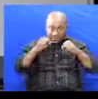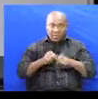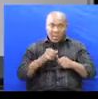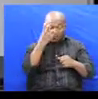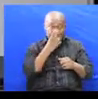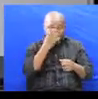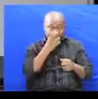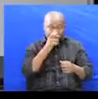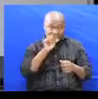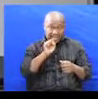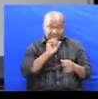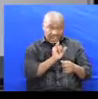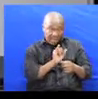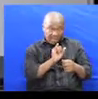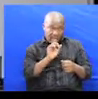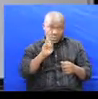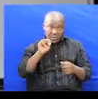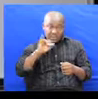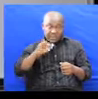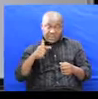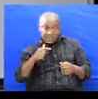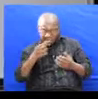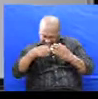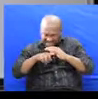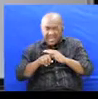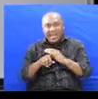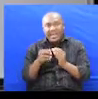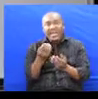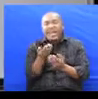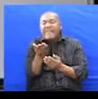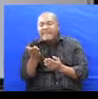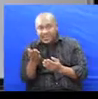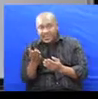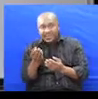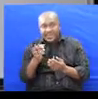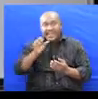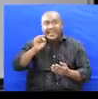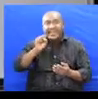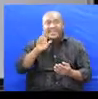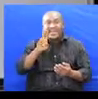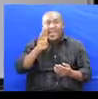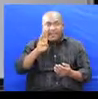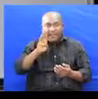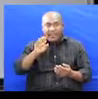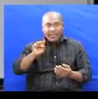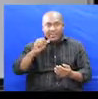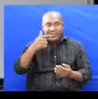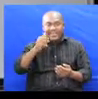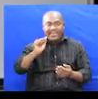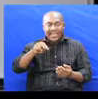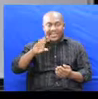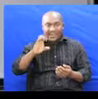SI unit for every substance that you are required to calculate. Let's now go for examples. We are going